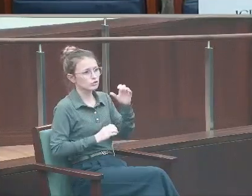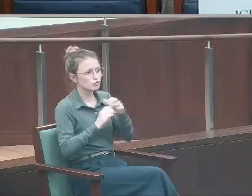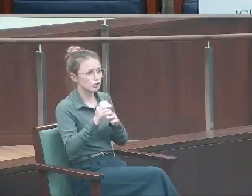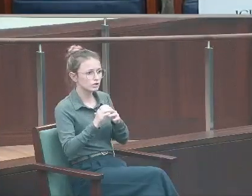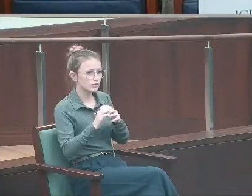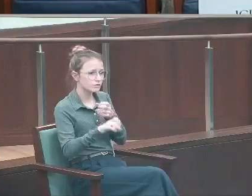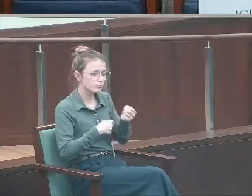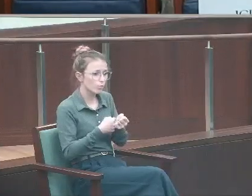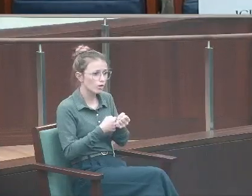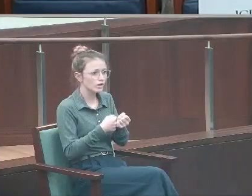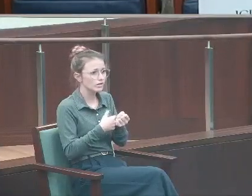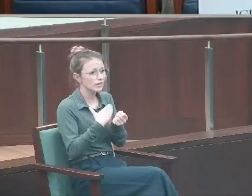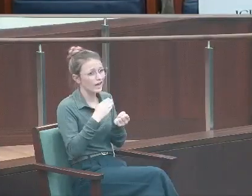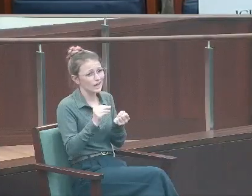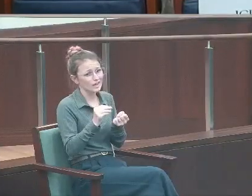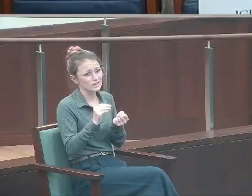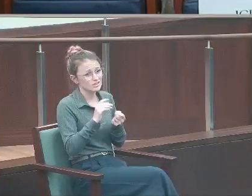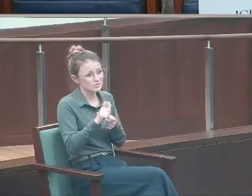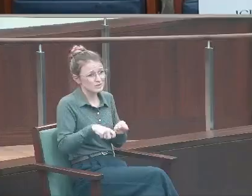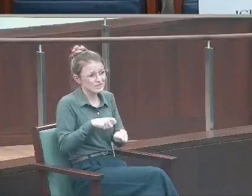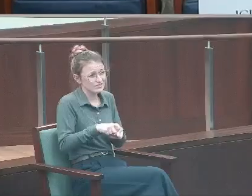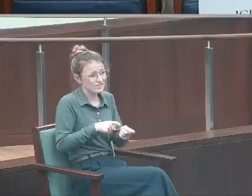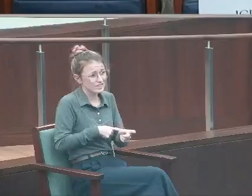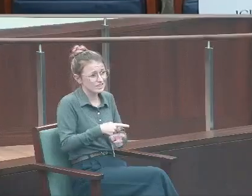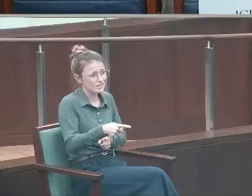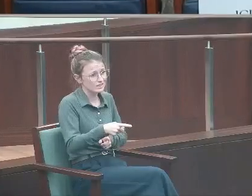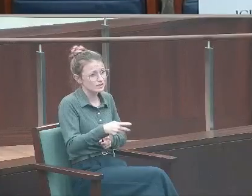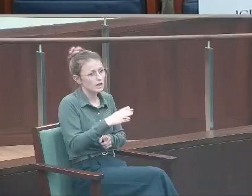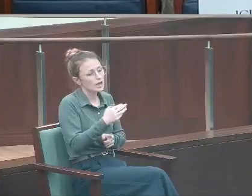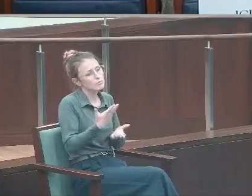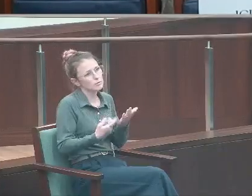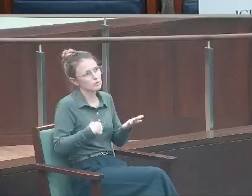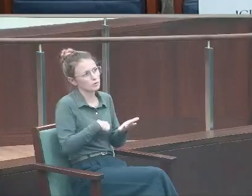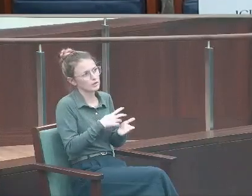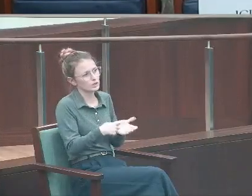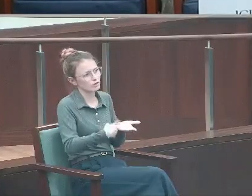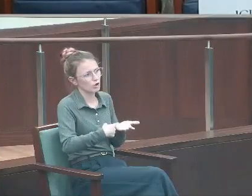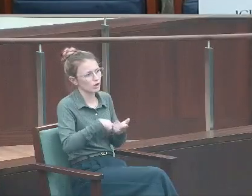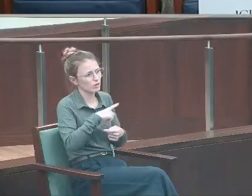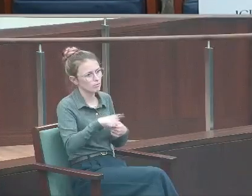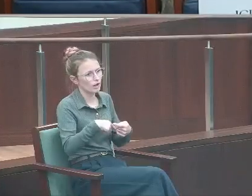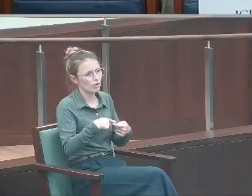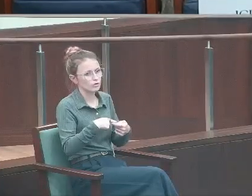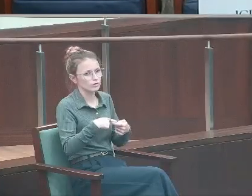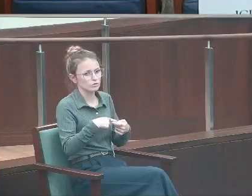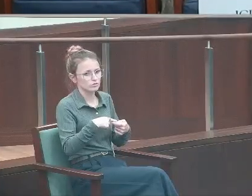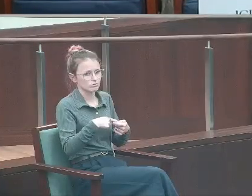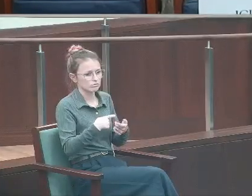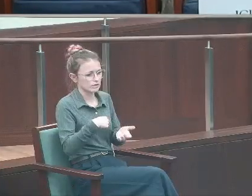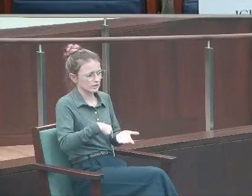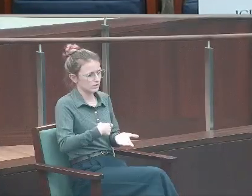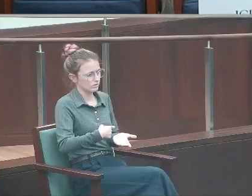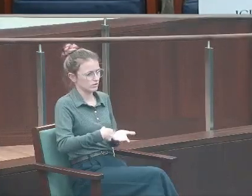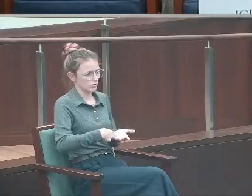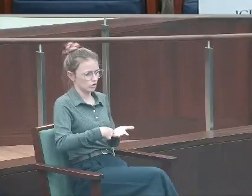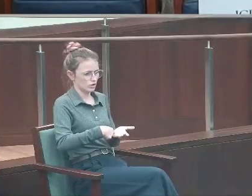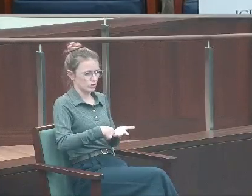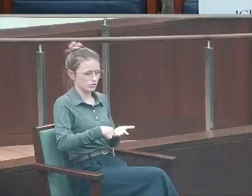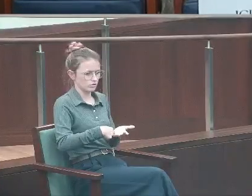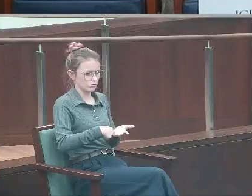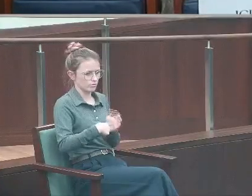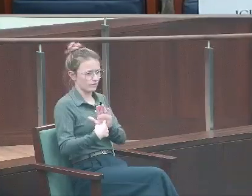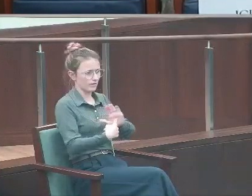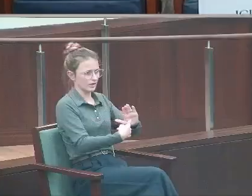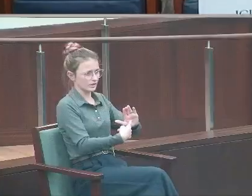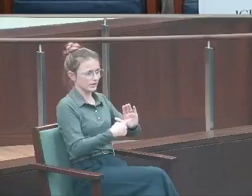and actually, I think, reflective of where the community is. And we can talk more about that, I'm sure, over the course of this discussion. And also at the core, we're a